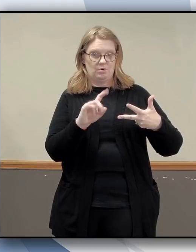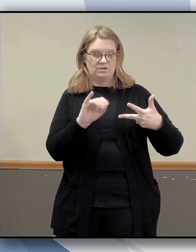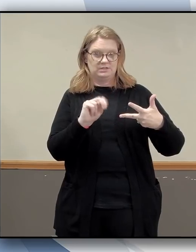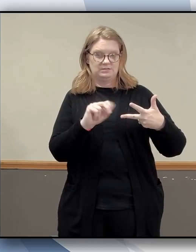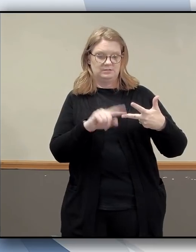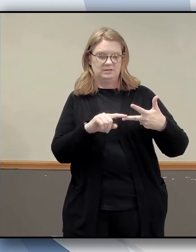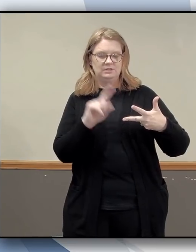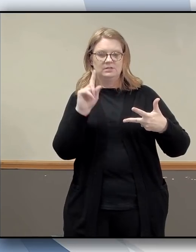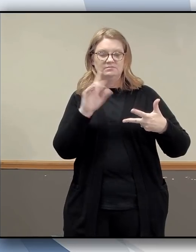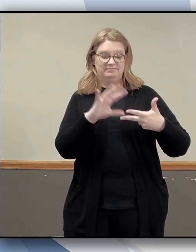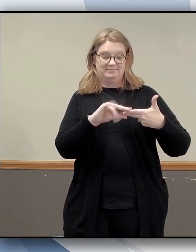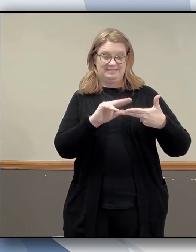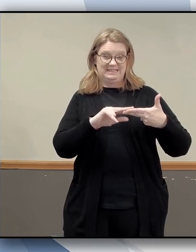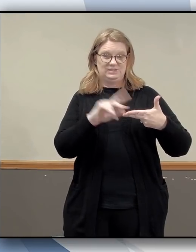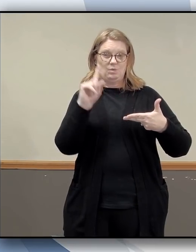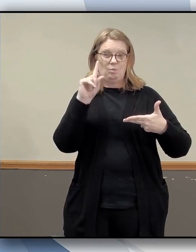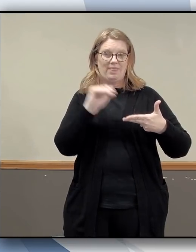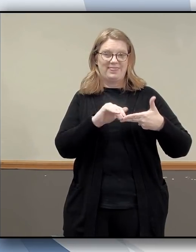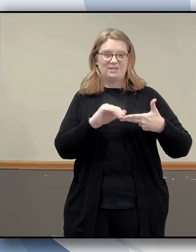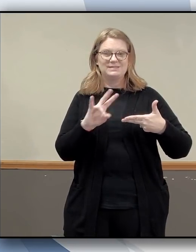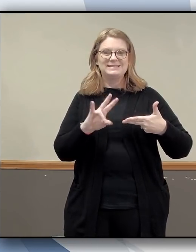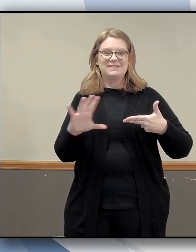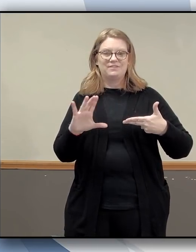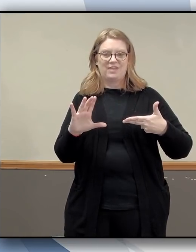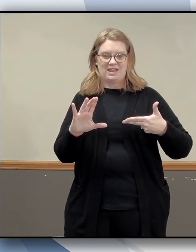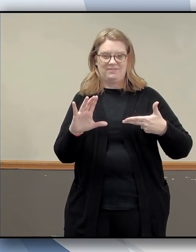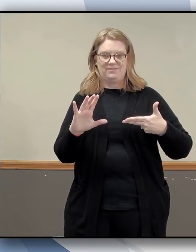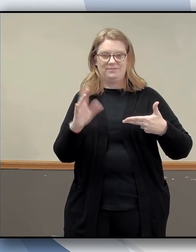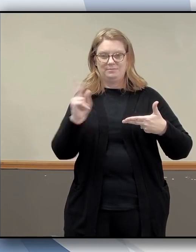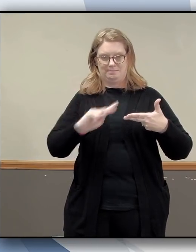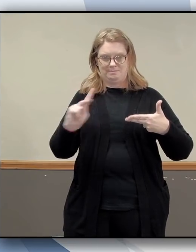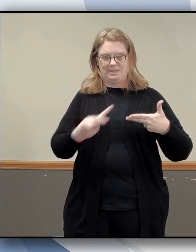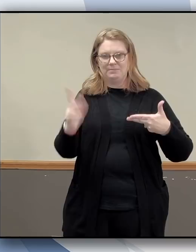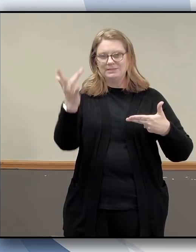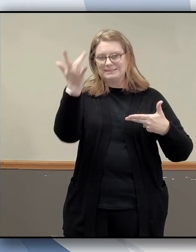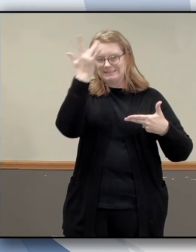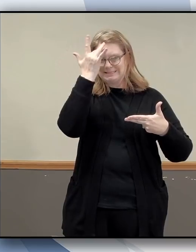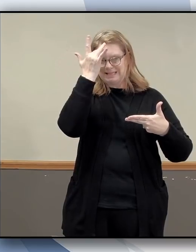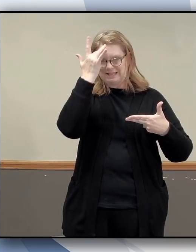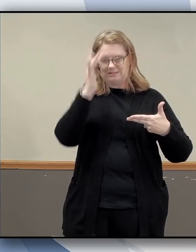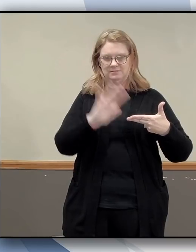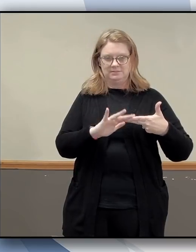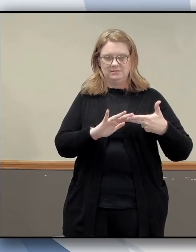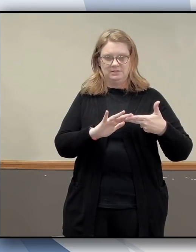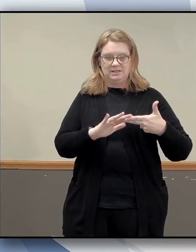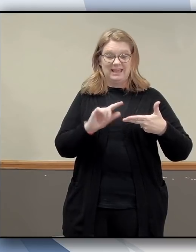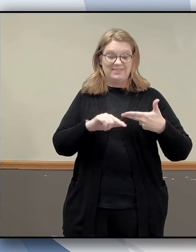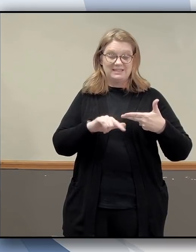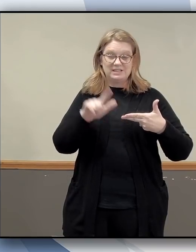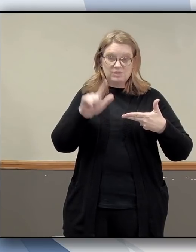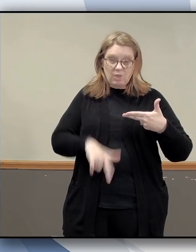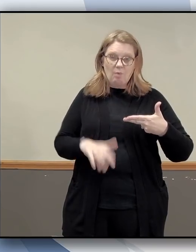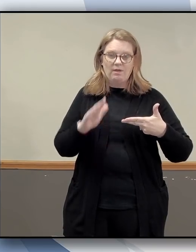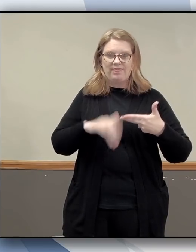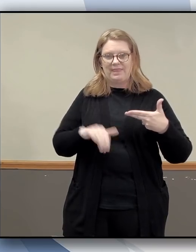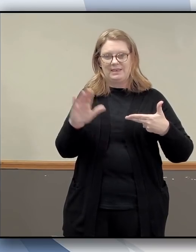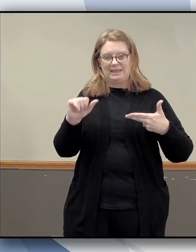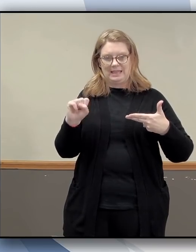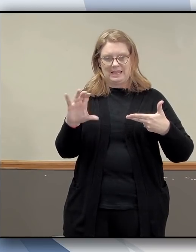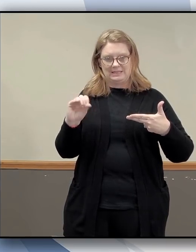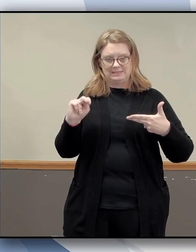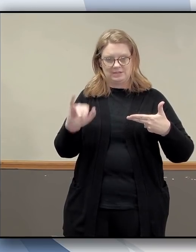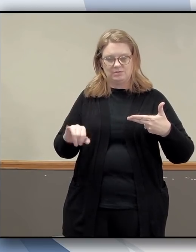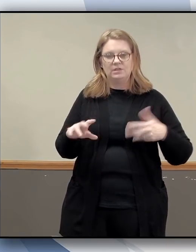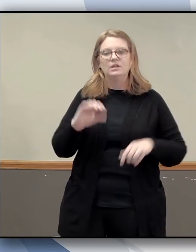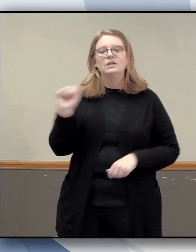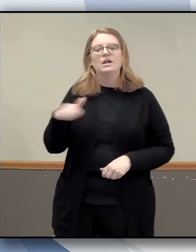has 1,075 active cases with even a lower population than Cass County. Other counties that have